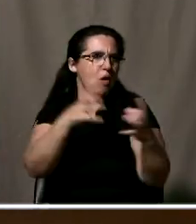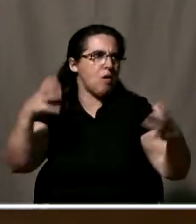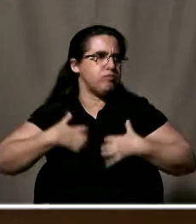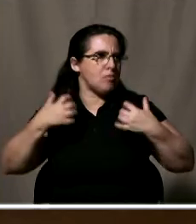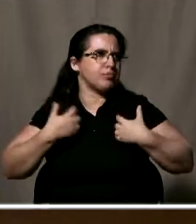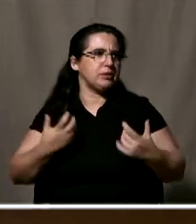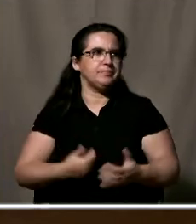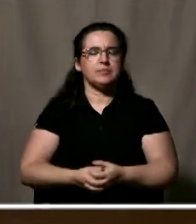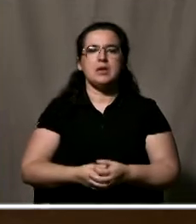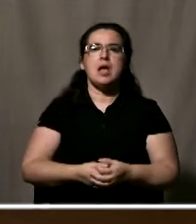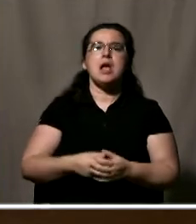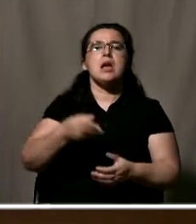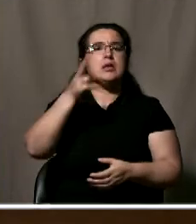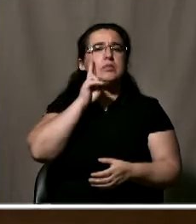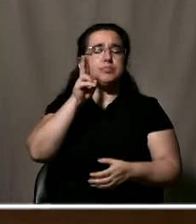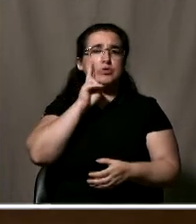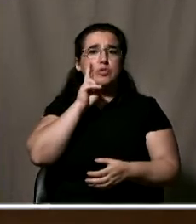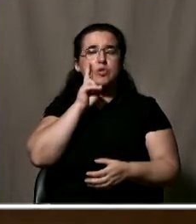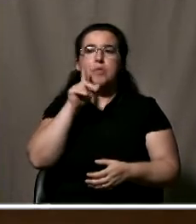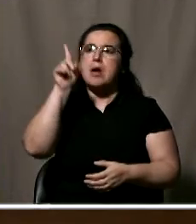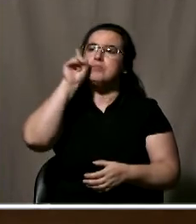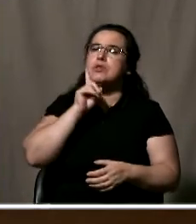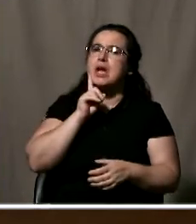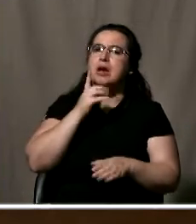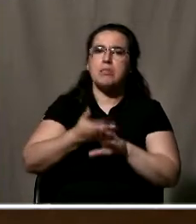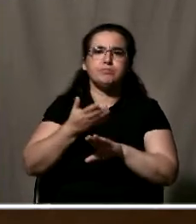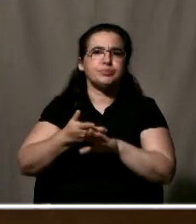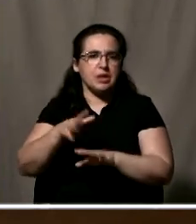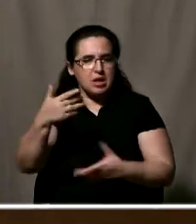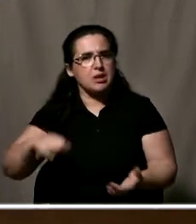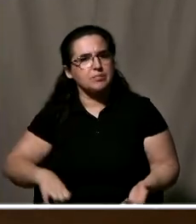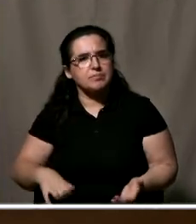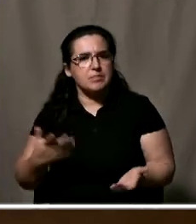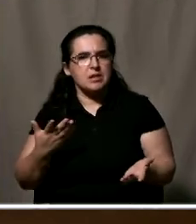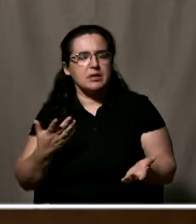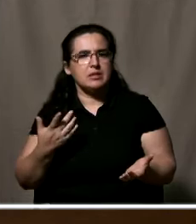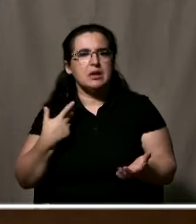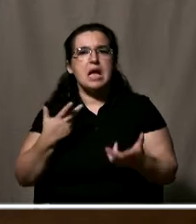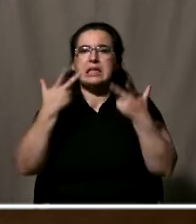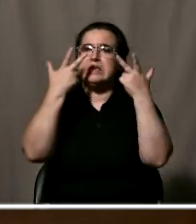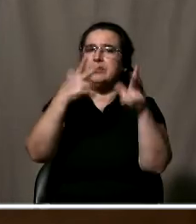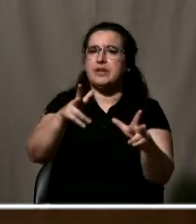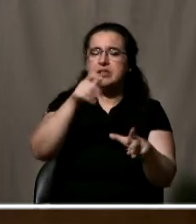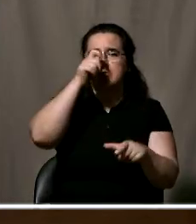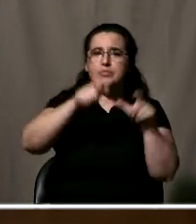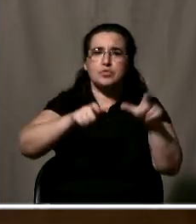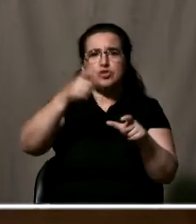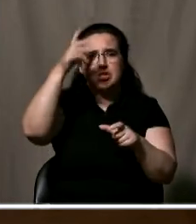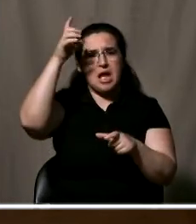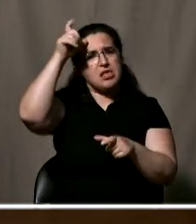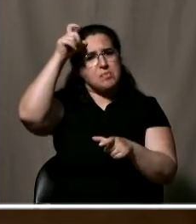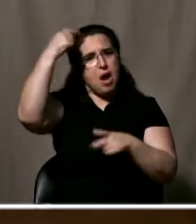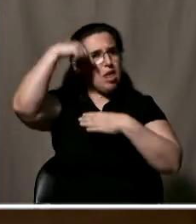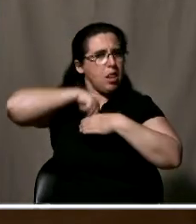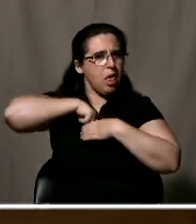e perdoou, como ele perdoou uma mulher apanhada em adultério, delivering demoniacs, livrando pessoas de endemoniados. We say there's